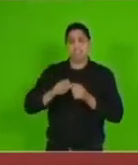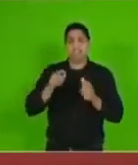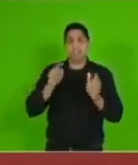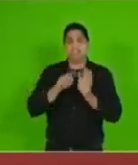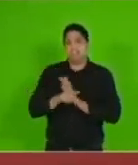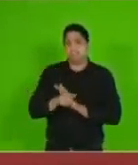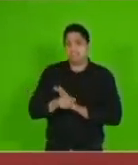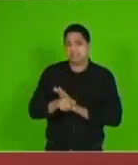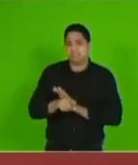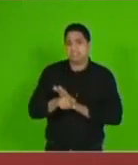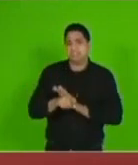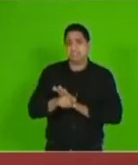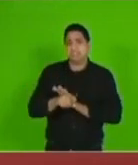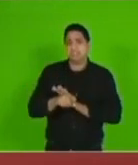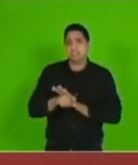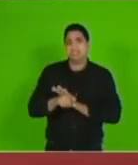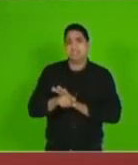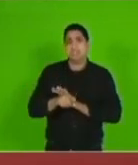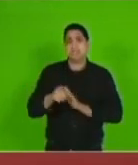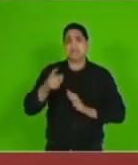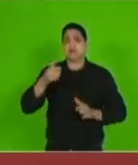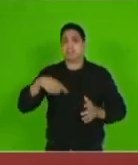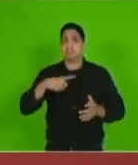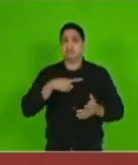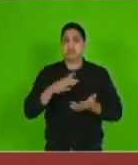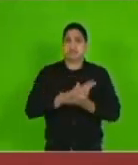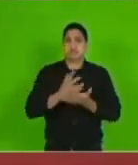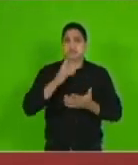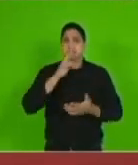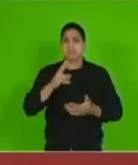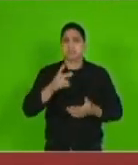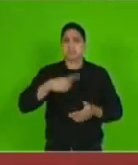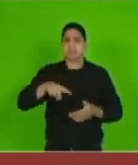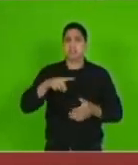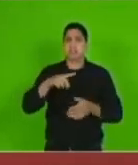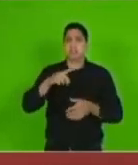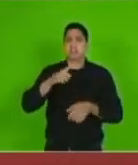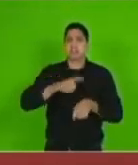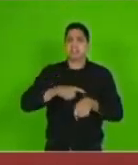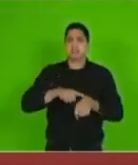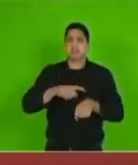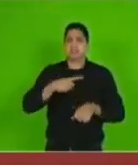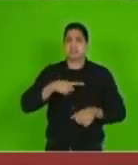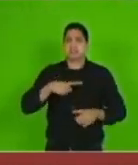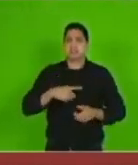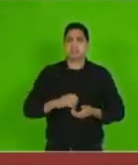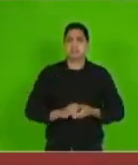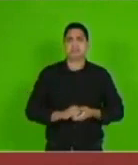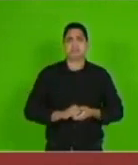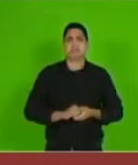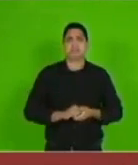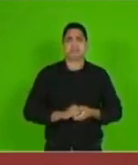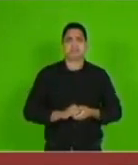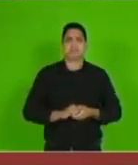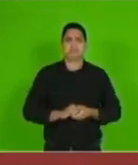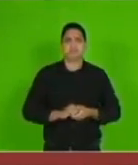Pastor Gilson, who's going to give us the questions, and we're going to speak about the answers.